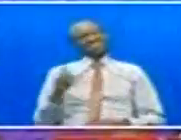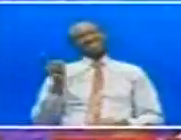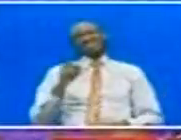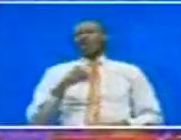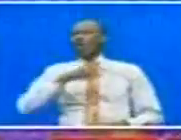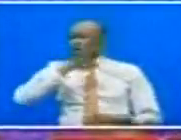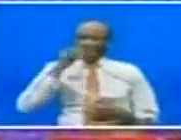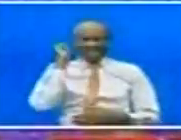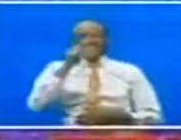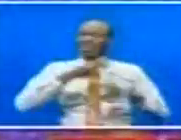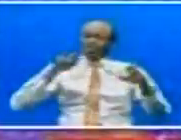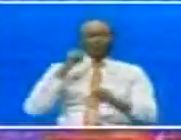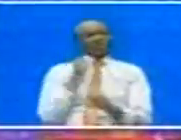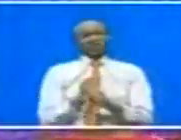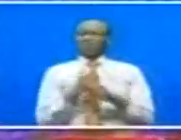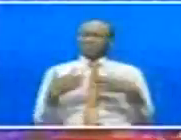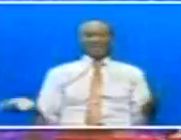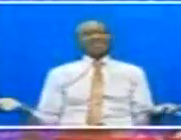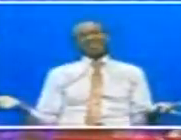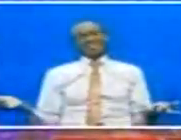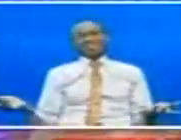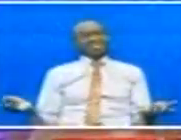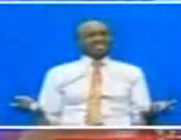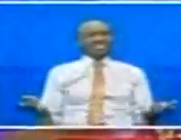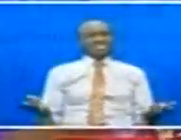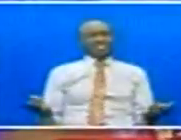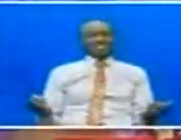every Kenyan who is looking for a job, Jeff. You have